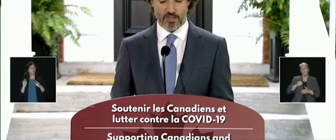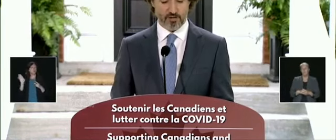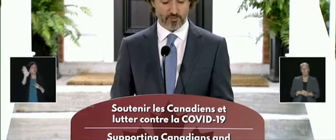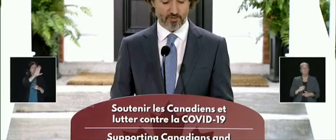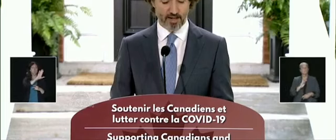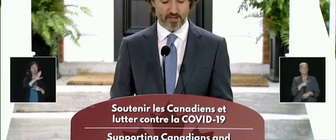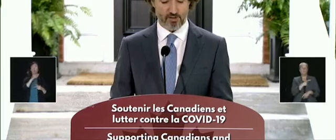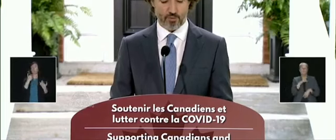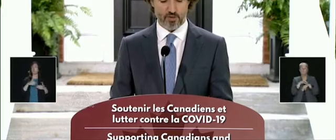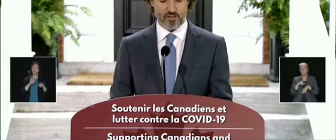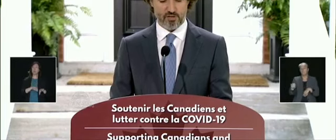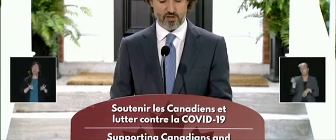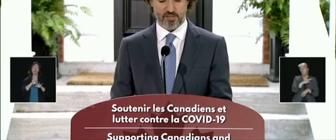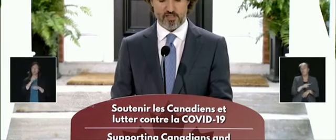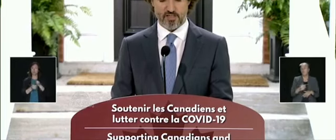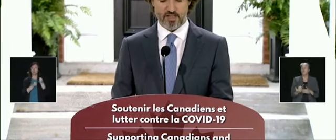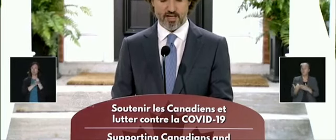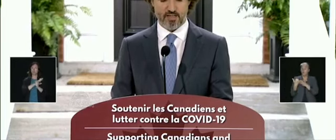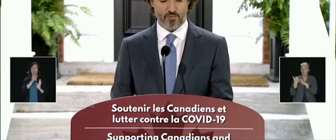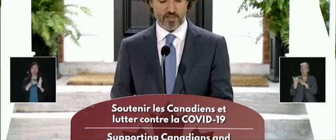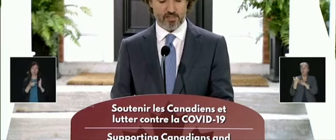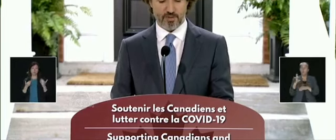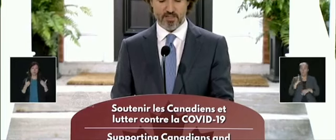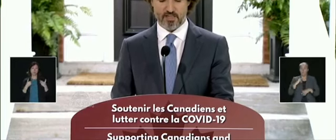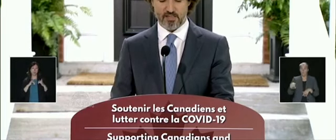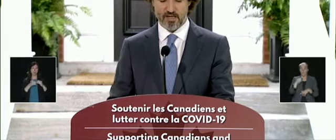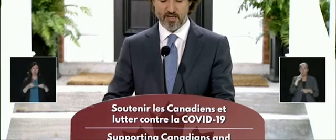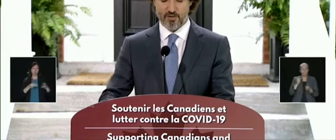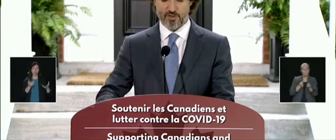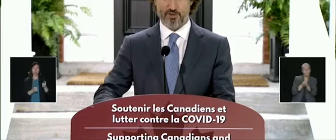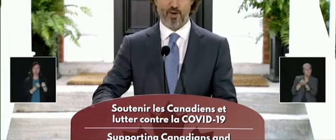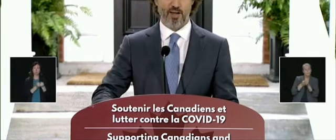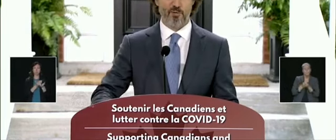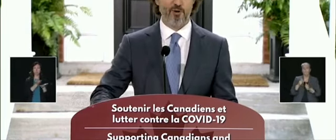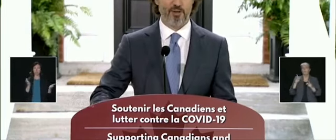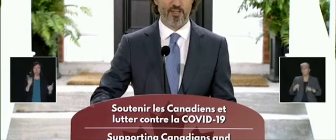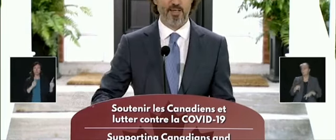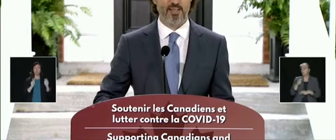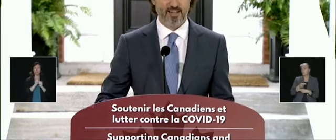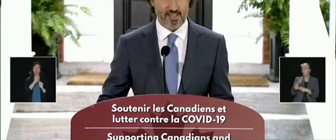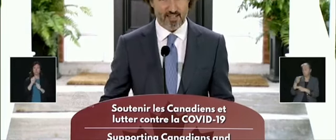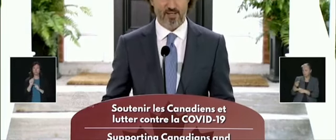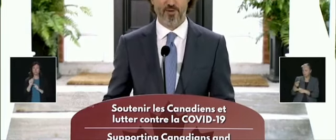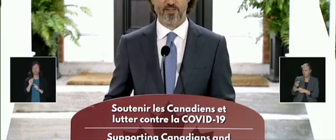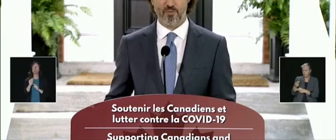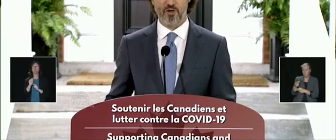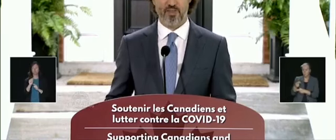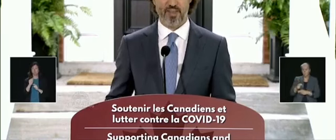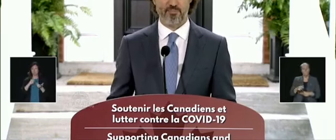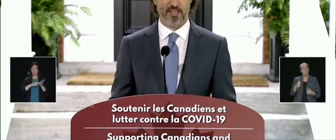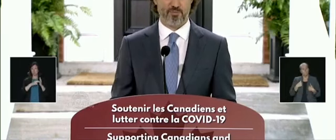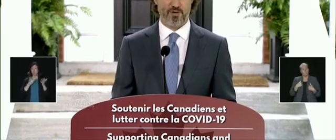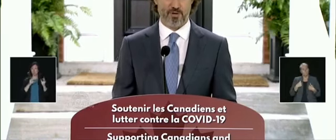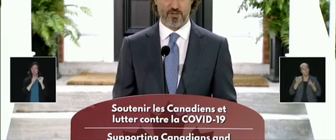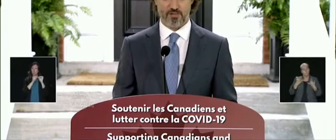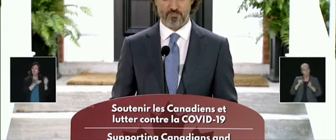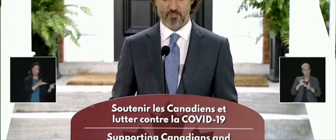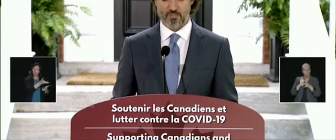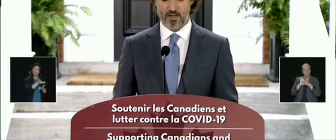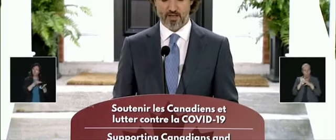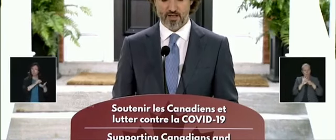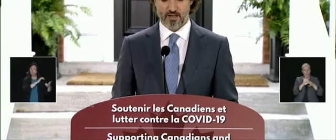role in providing supports and services to Canadians with disabilities, which is why we're going to be continuing to work with them as